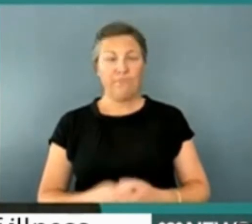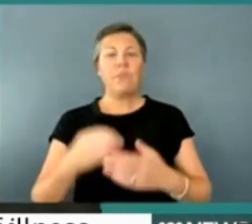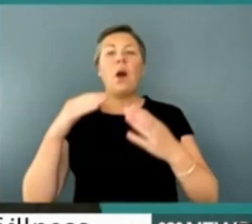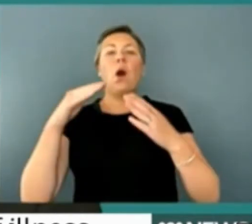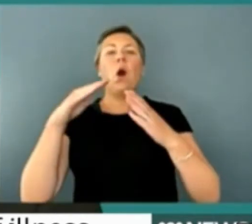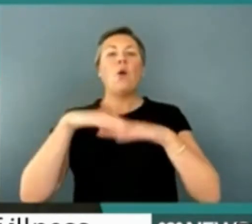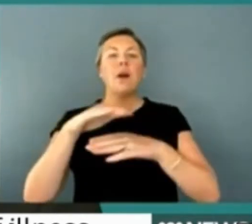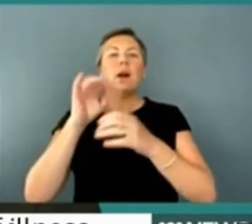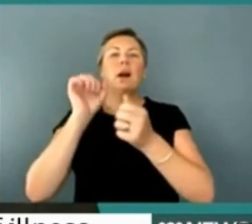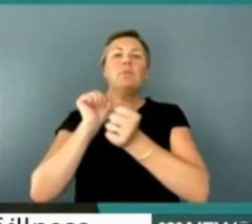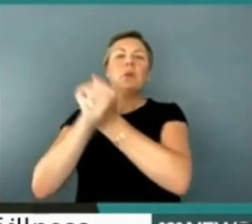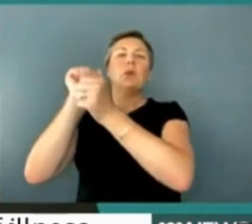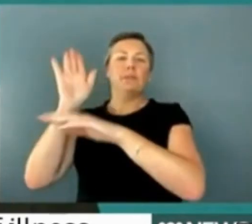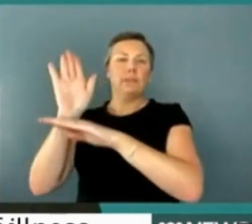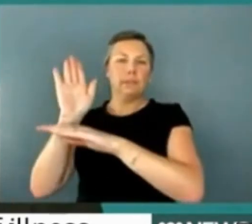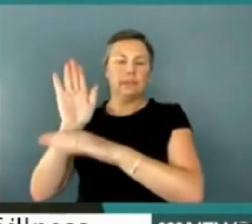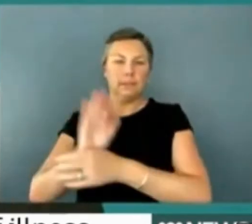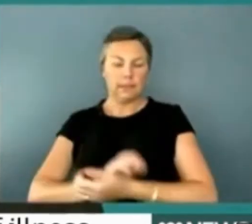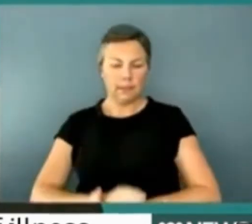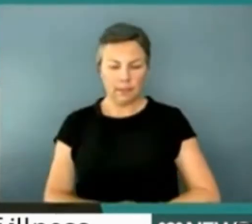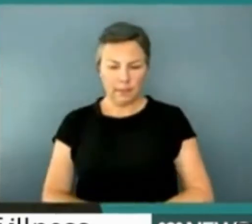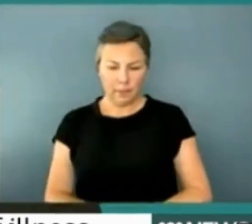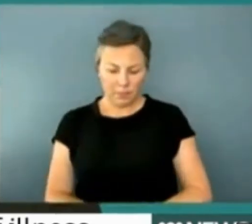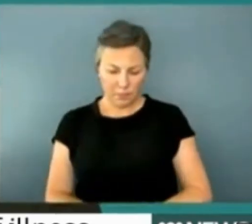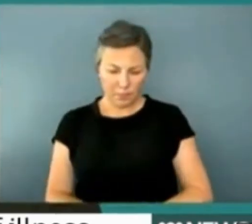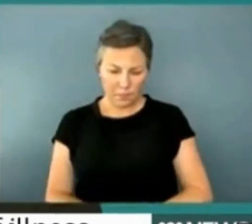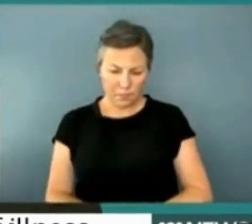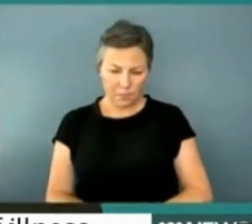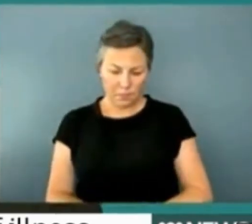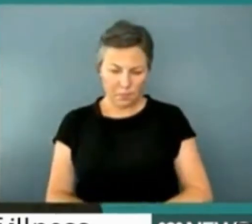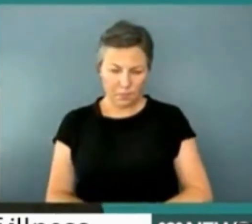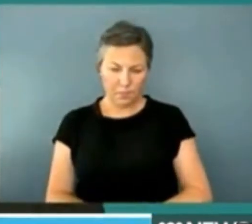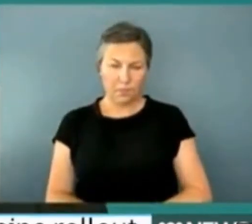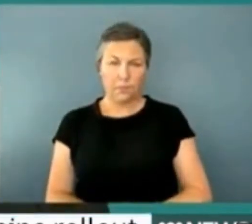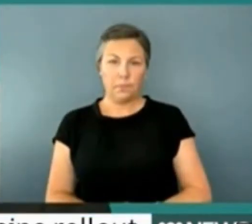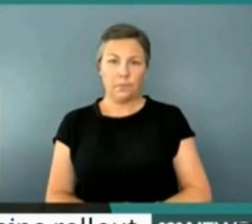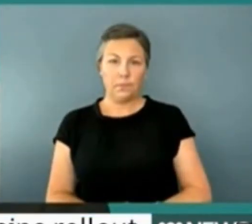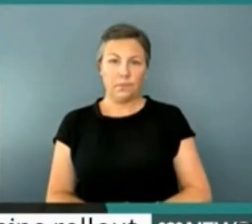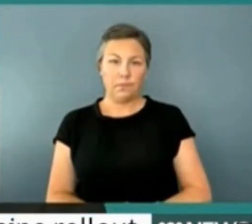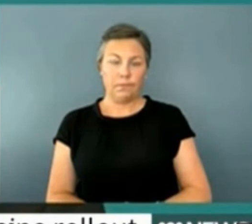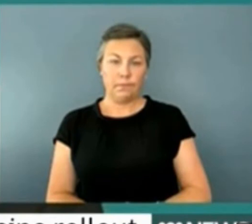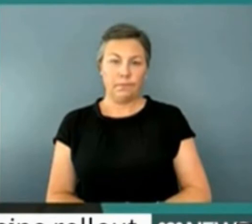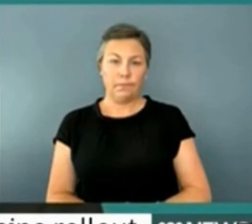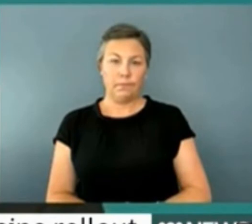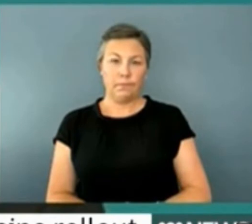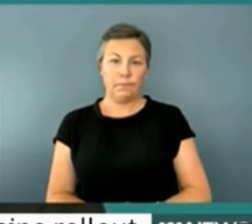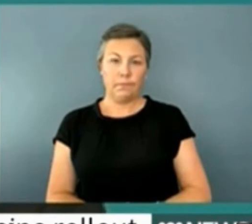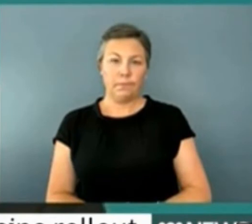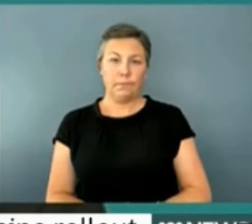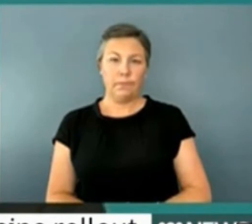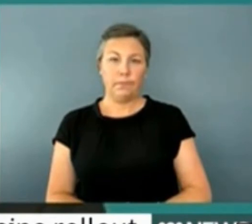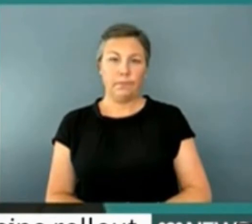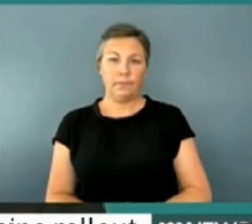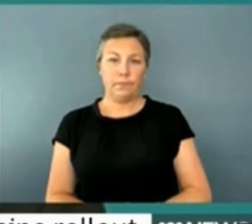countries, though, moving forward with that? Do you think they're overreacting? And what's your advice on this strain to the